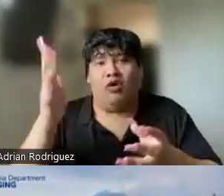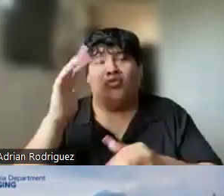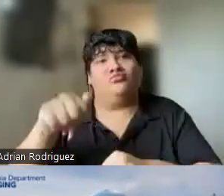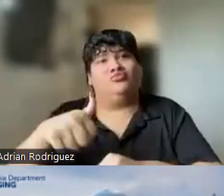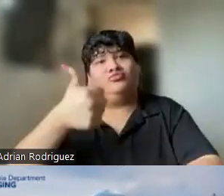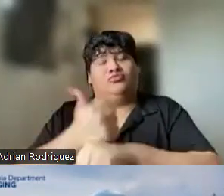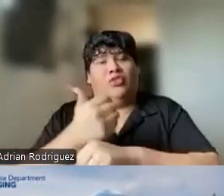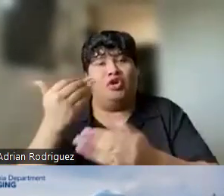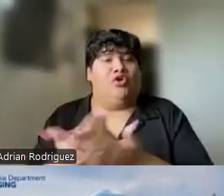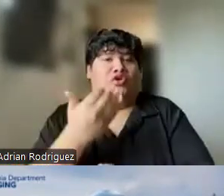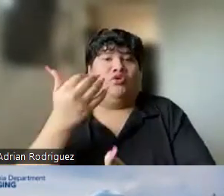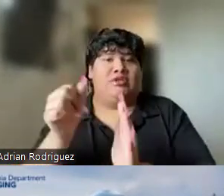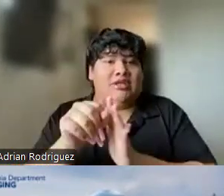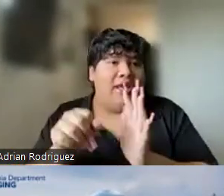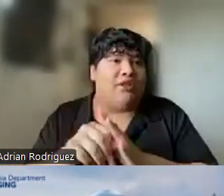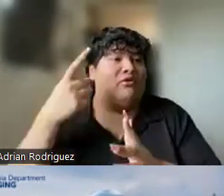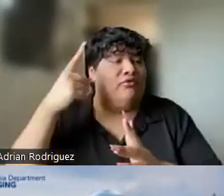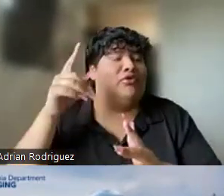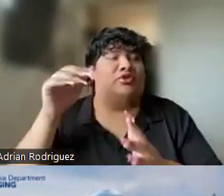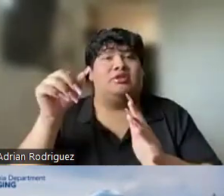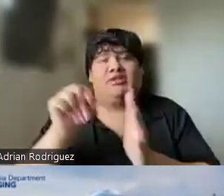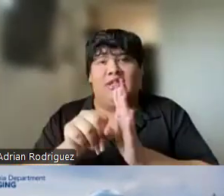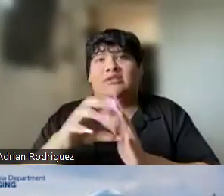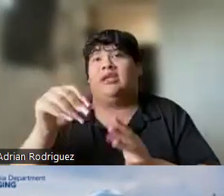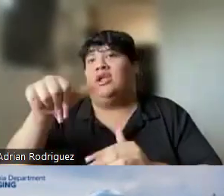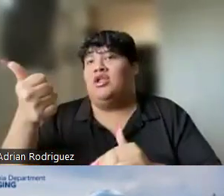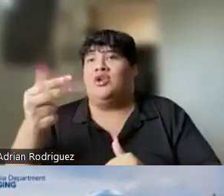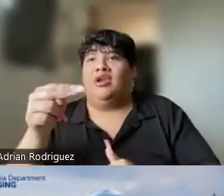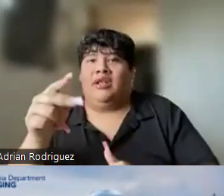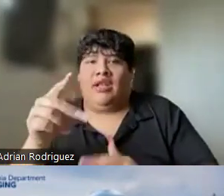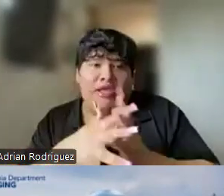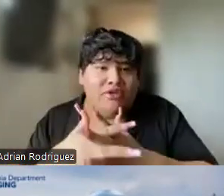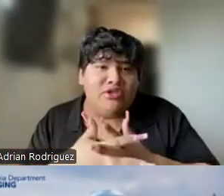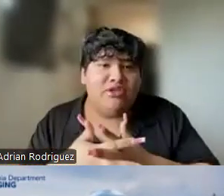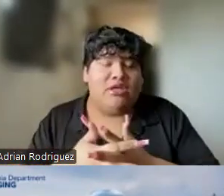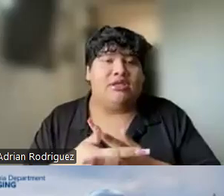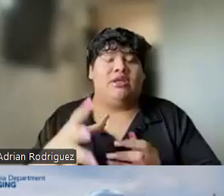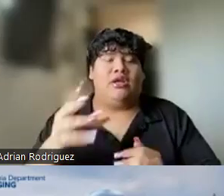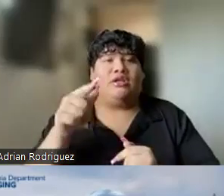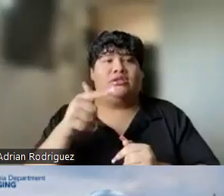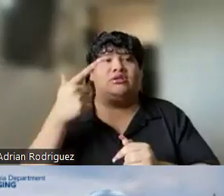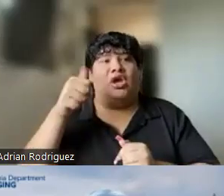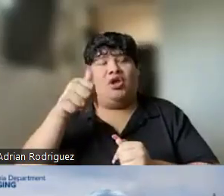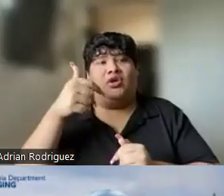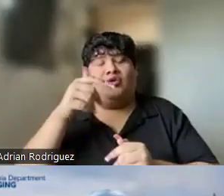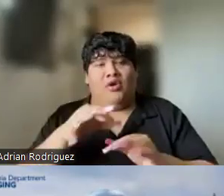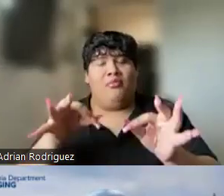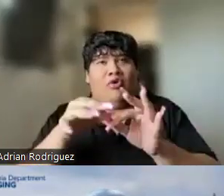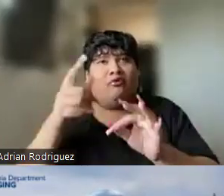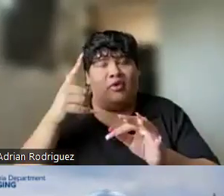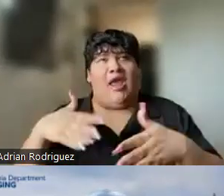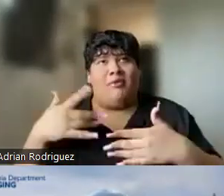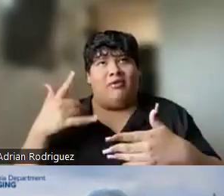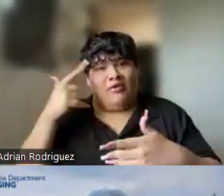another standard for other states and the nation. So we're very excited about this work and glad to